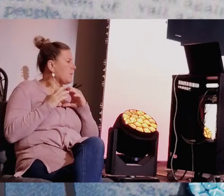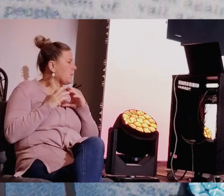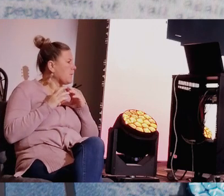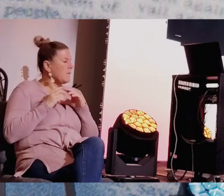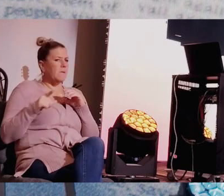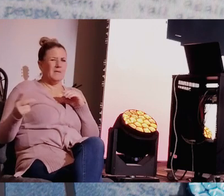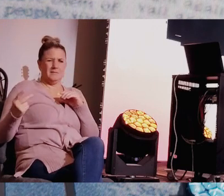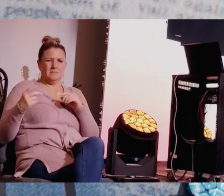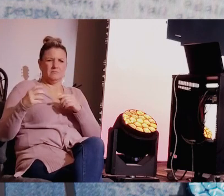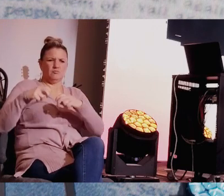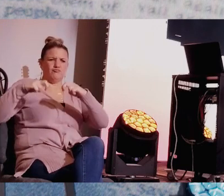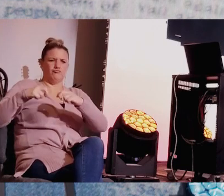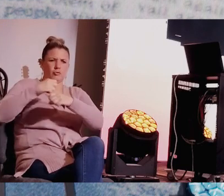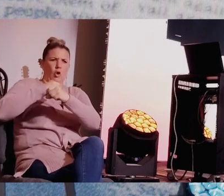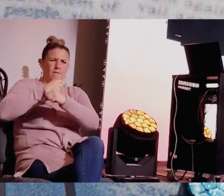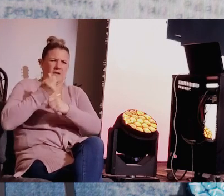We had a coffee a couple mornings,